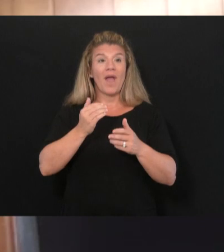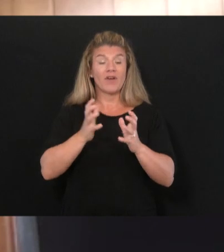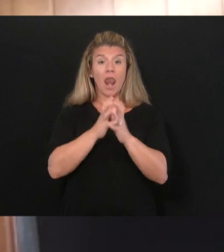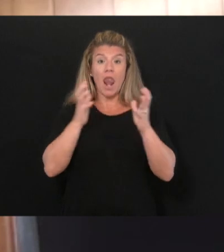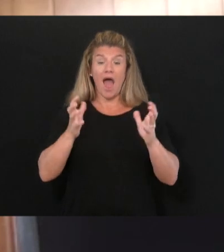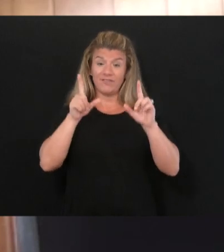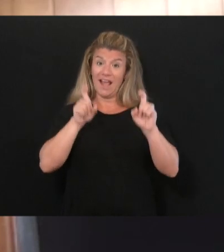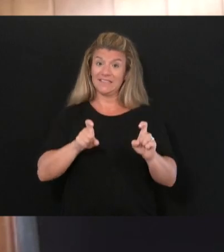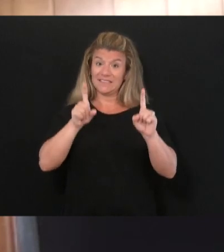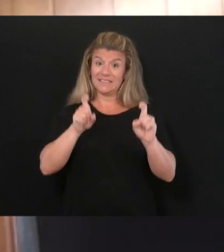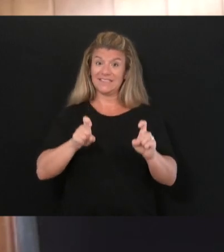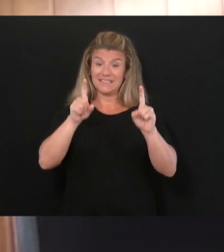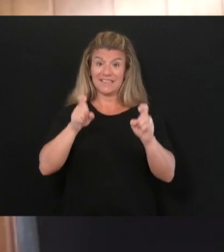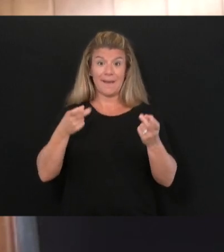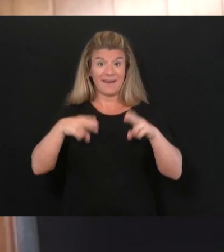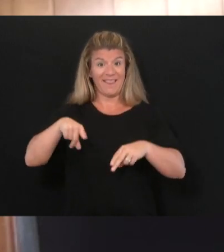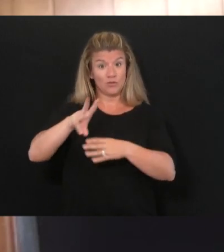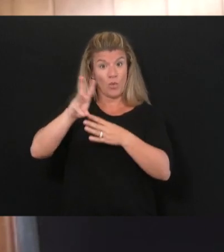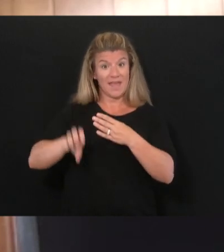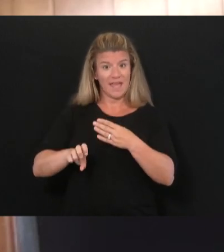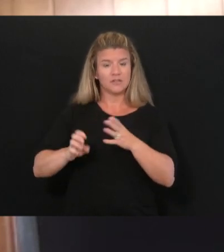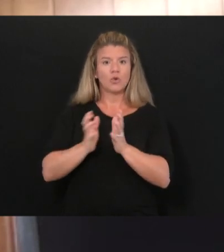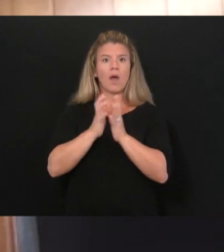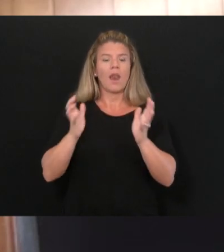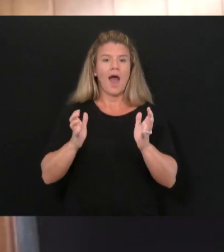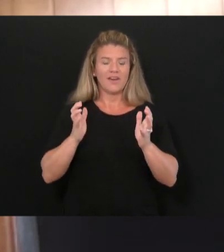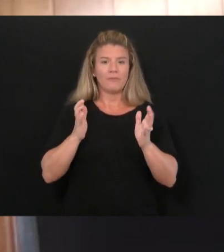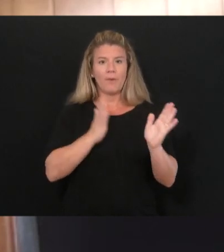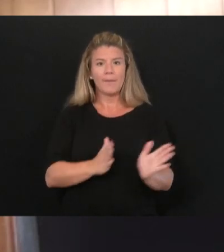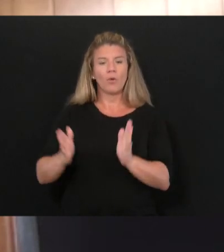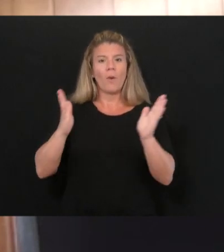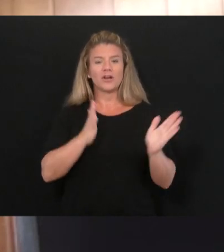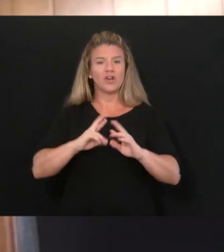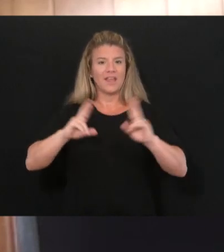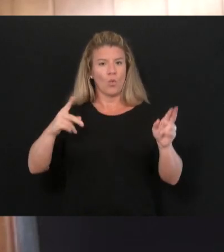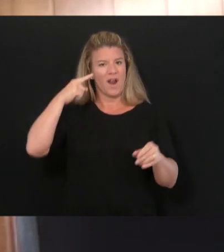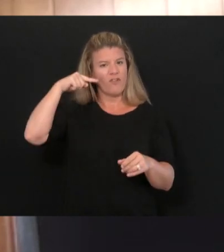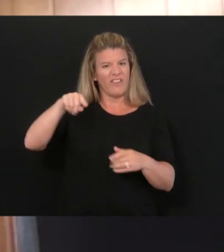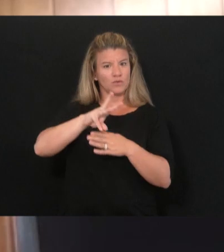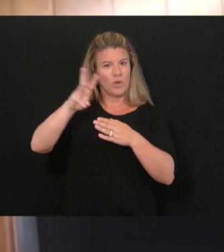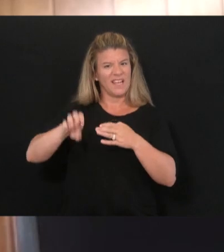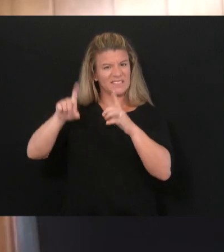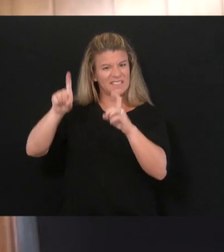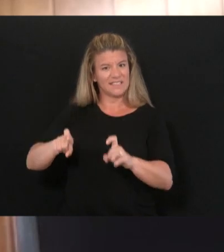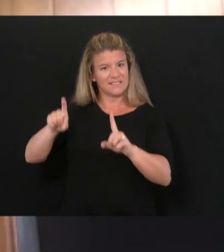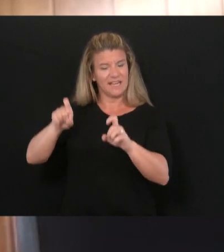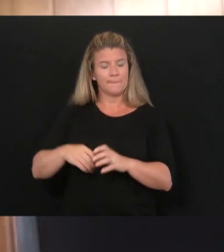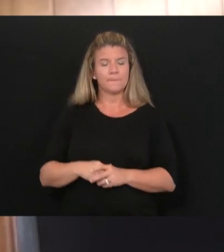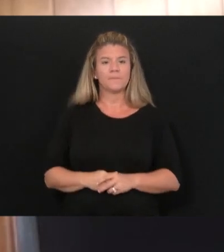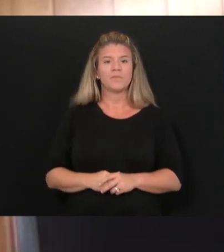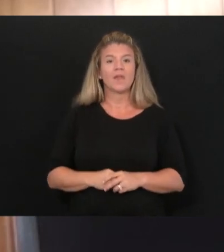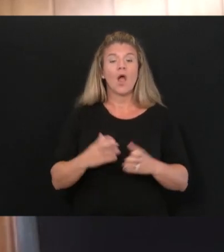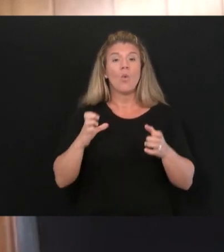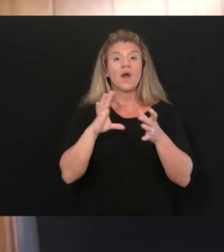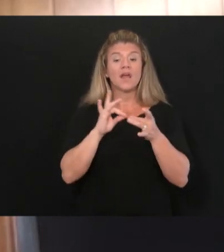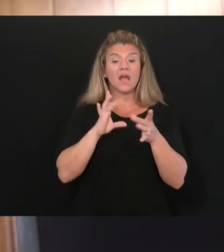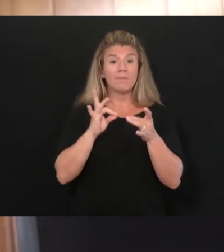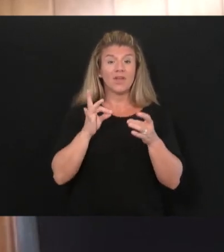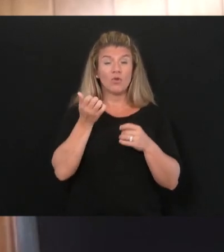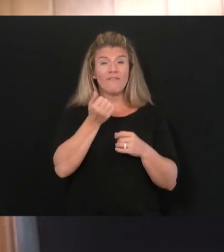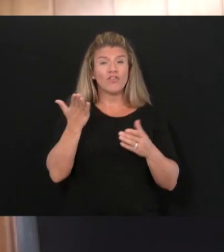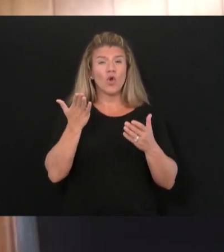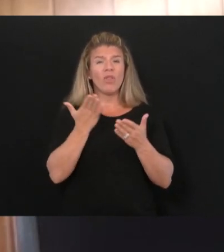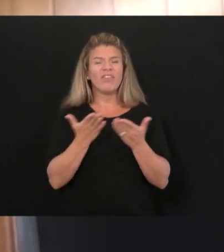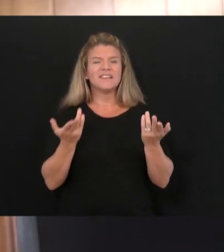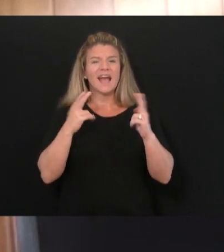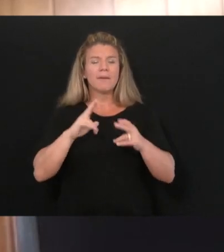test lanes this weekend. So a lot of logistics and preparation for that. Also want to highlight some initiatives that went on in partnership